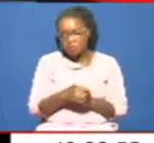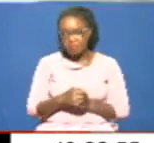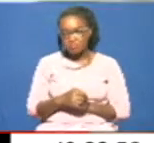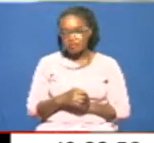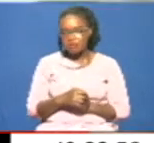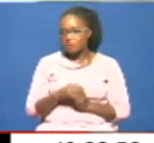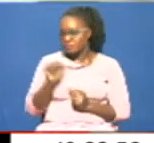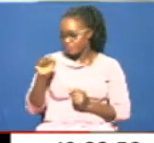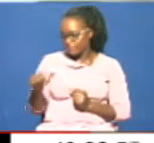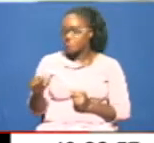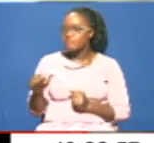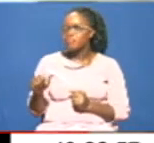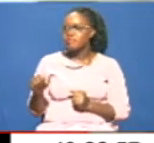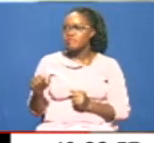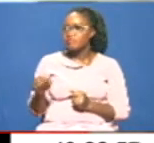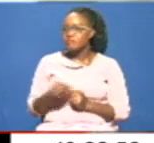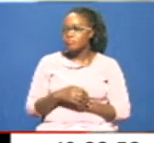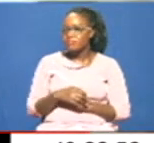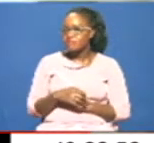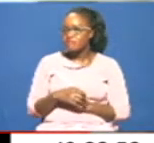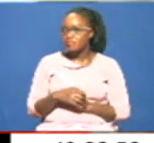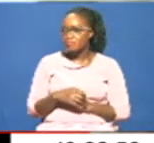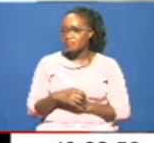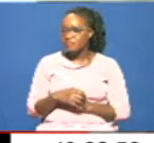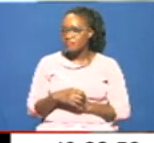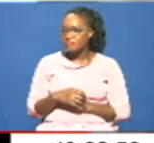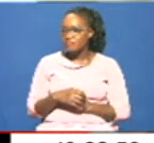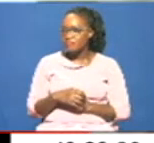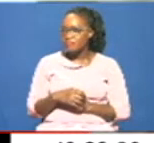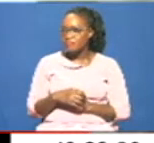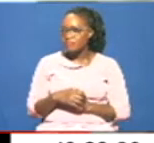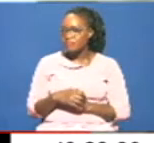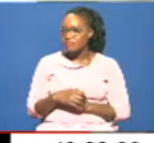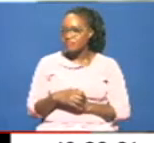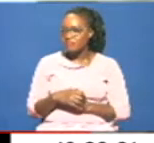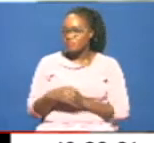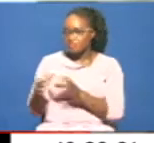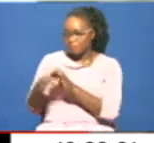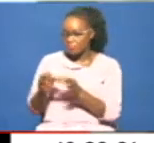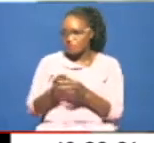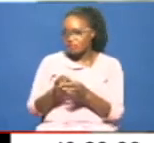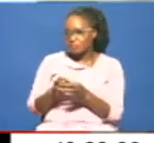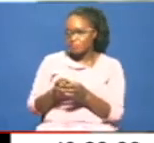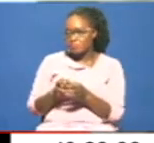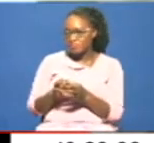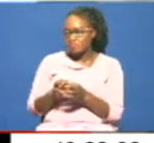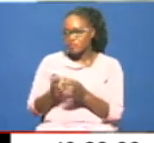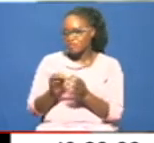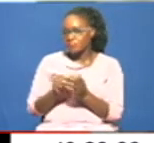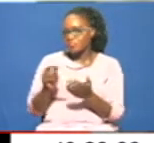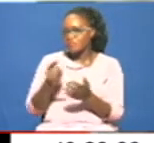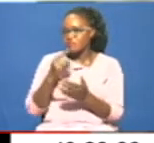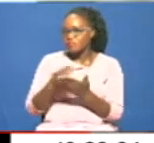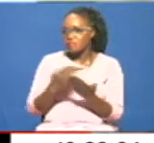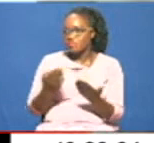Yes, I want to say yes. Mm-hmm. And I have to connect that to the point I was just making sure. earlier. Sure.